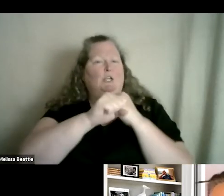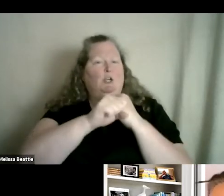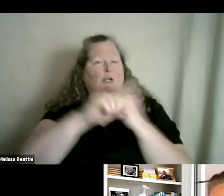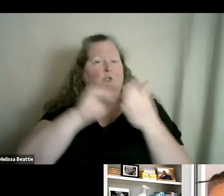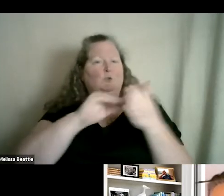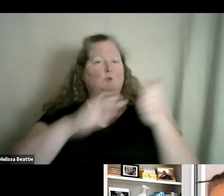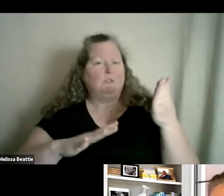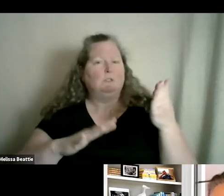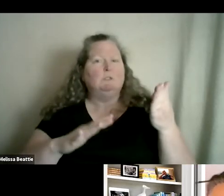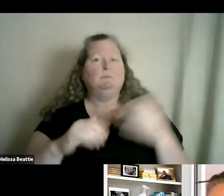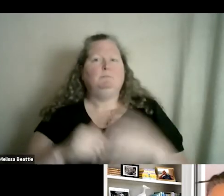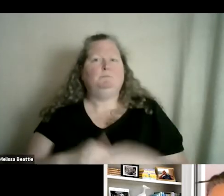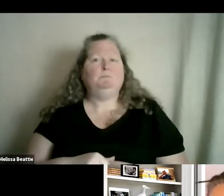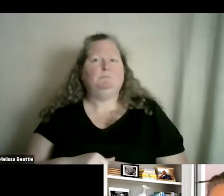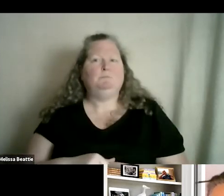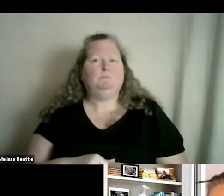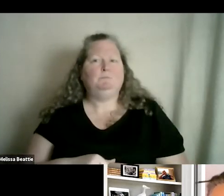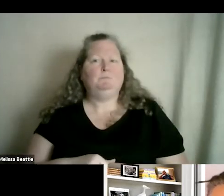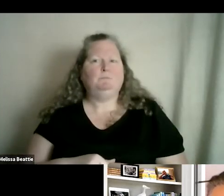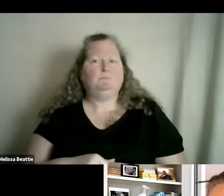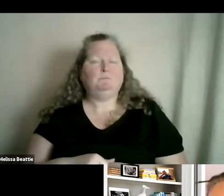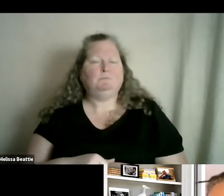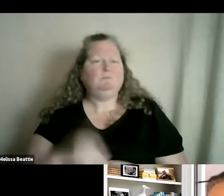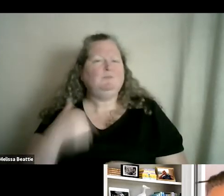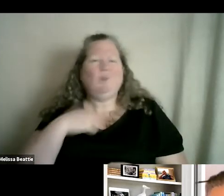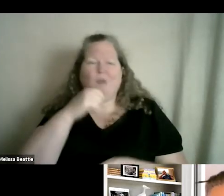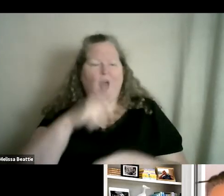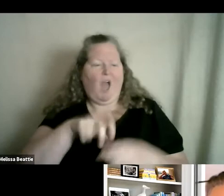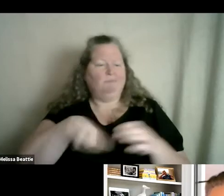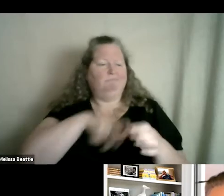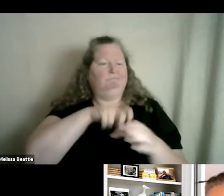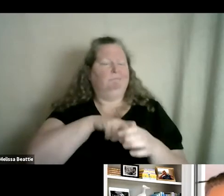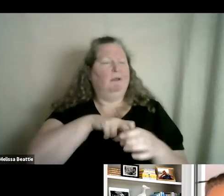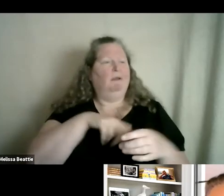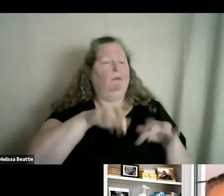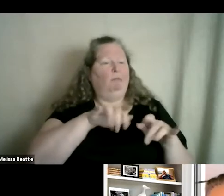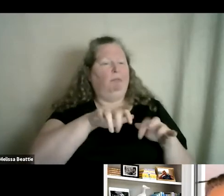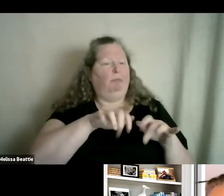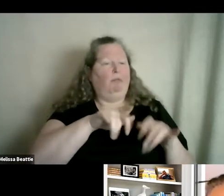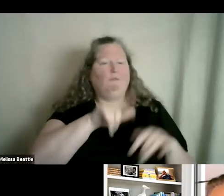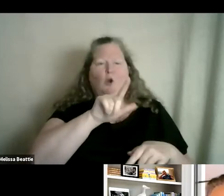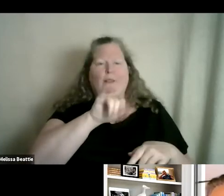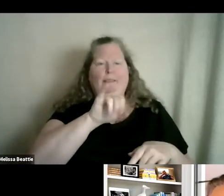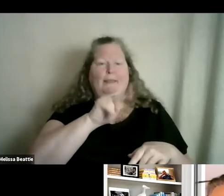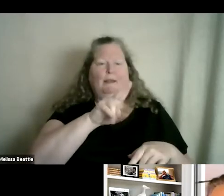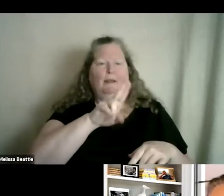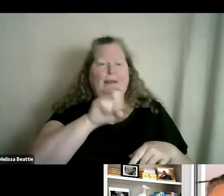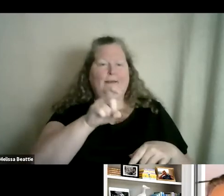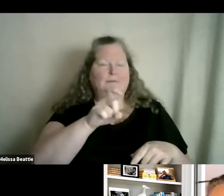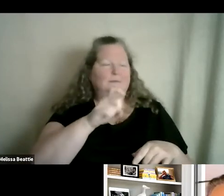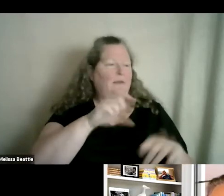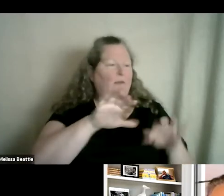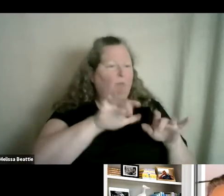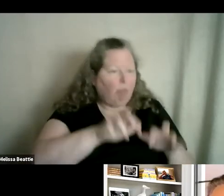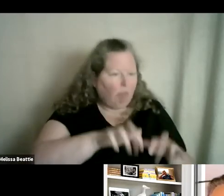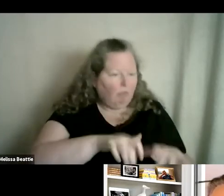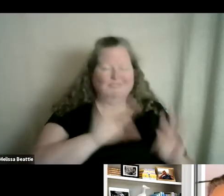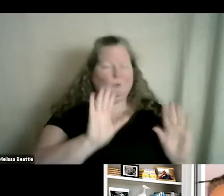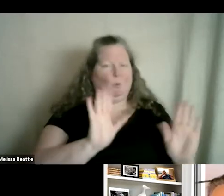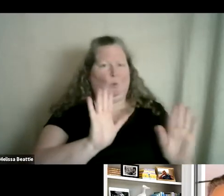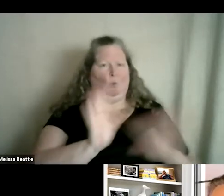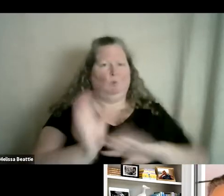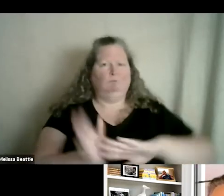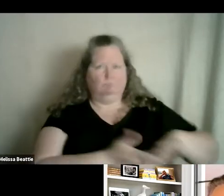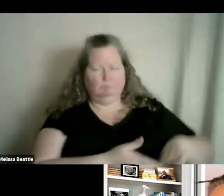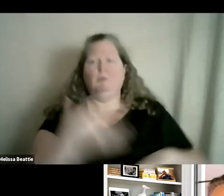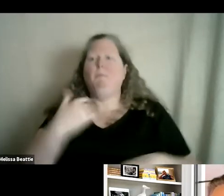ones that are learning the coding or sitting behind the Linux box typing away trying to pen test or what have you. However, we do have